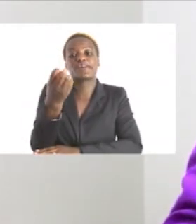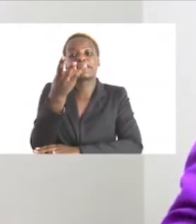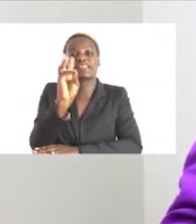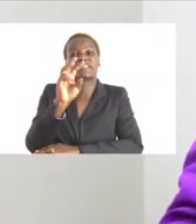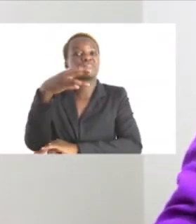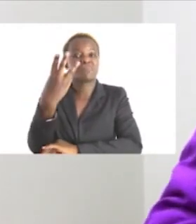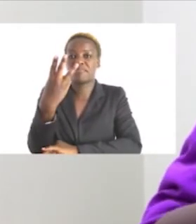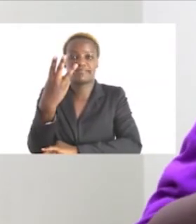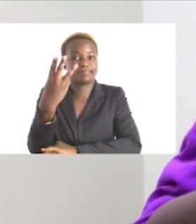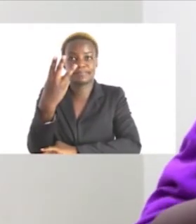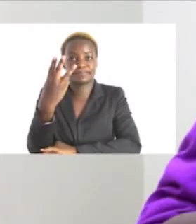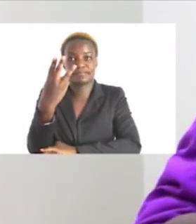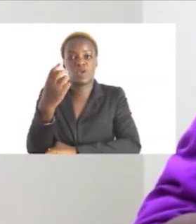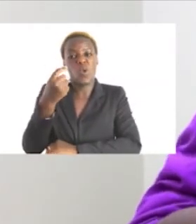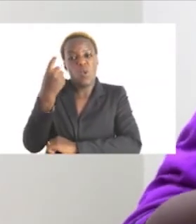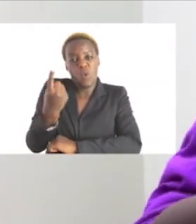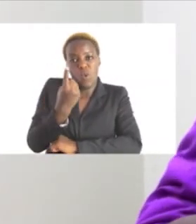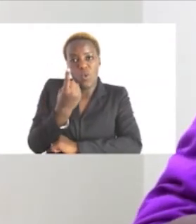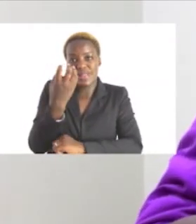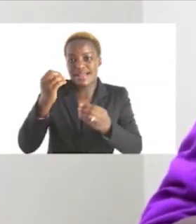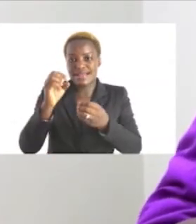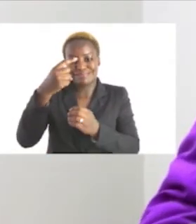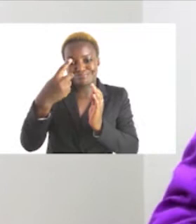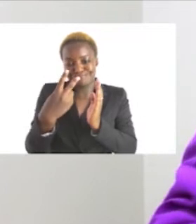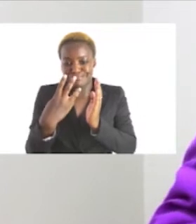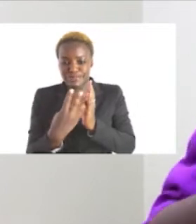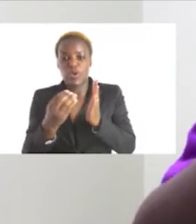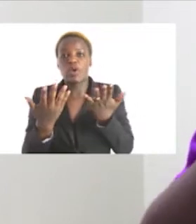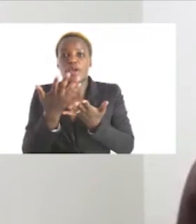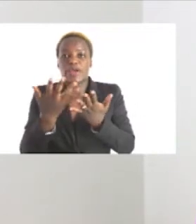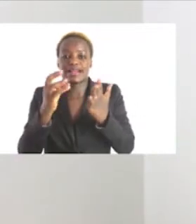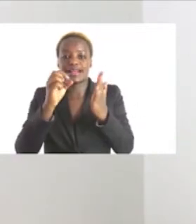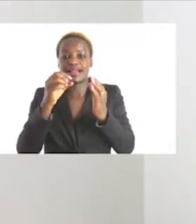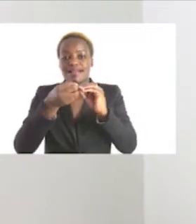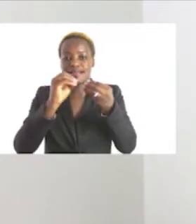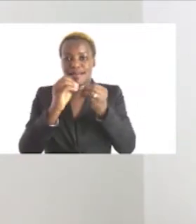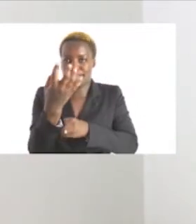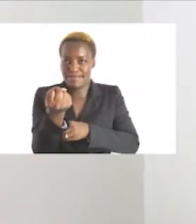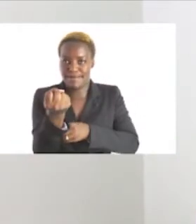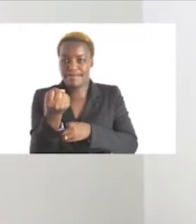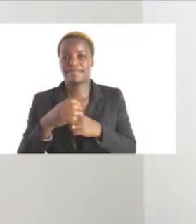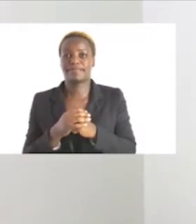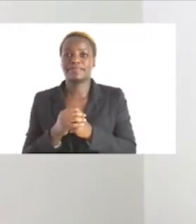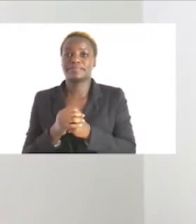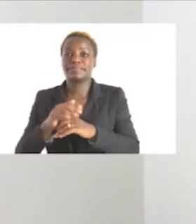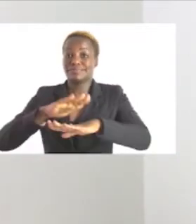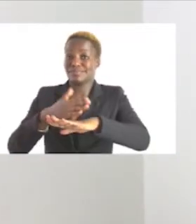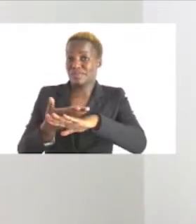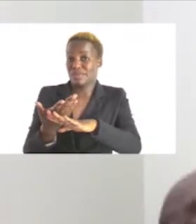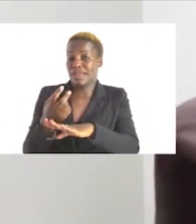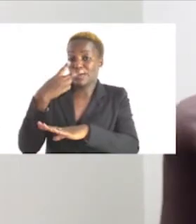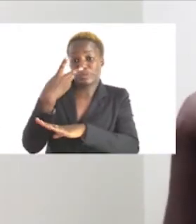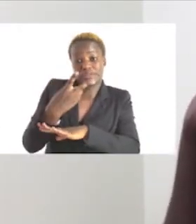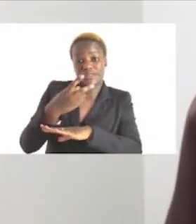6 Wednesdays. We only count the boxes with the days in them. All right. For example, if we have to